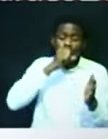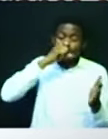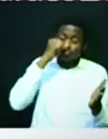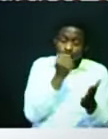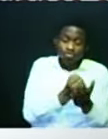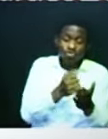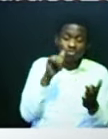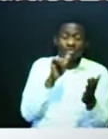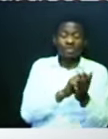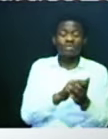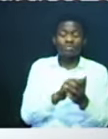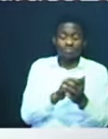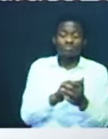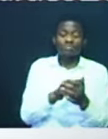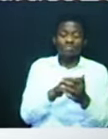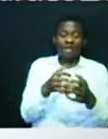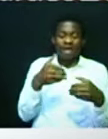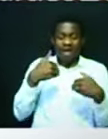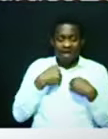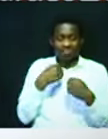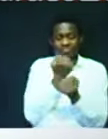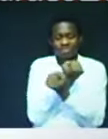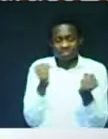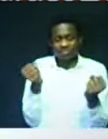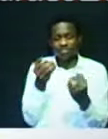comes through Christ.